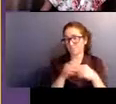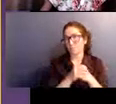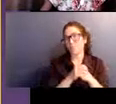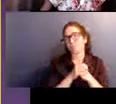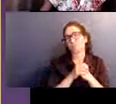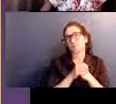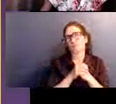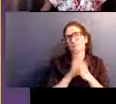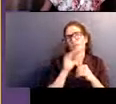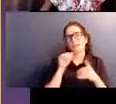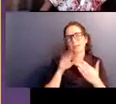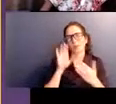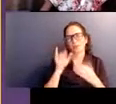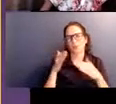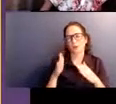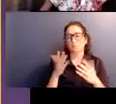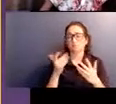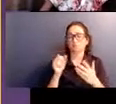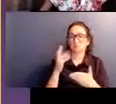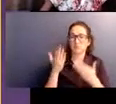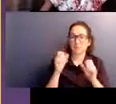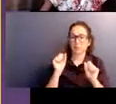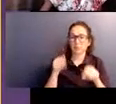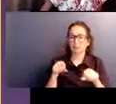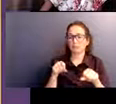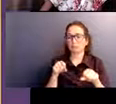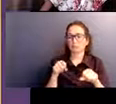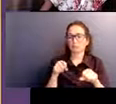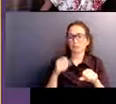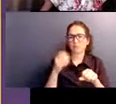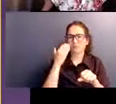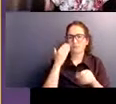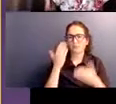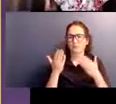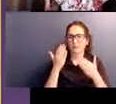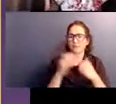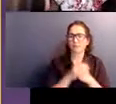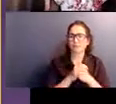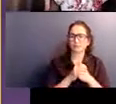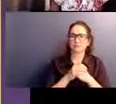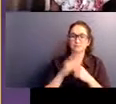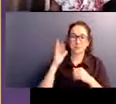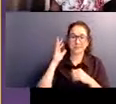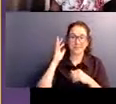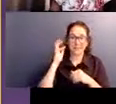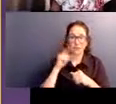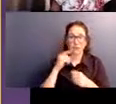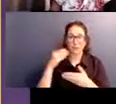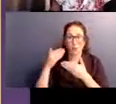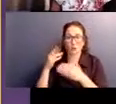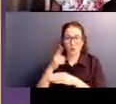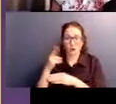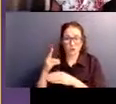and approach it that way? Or can you maybe put the stereo close to the hard of hearing